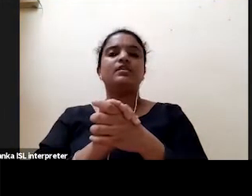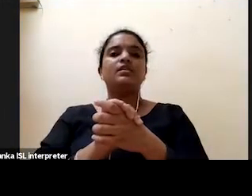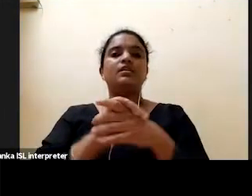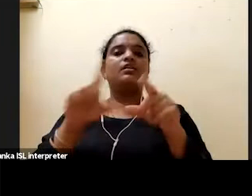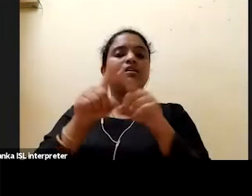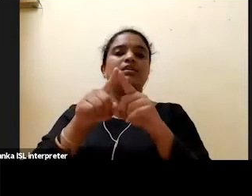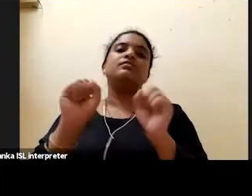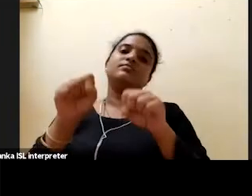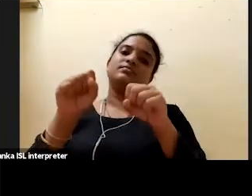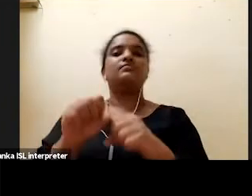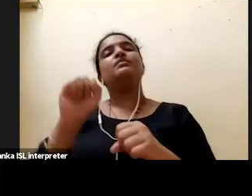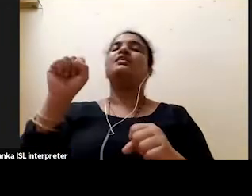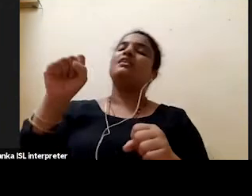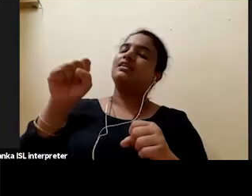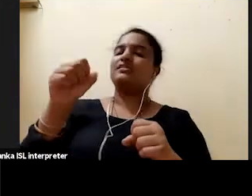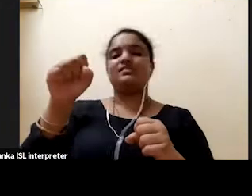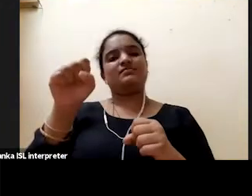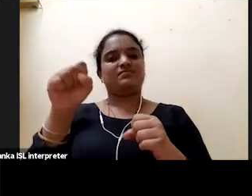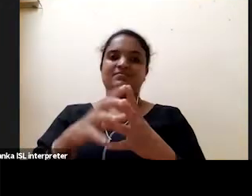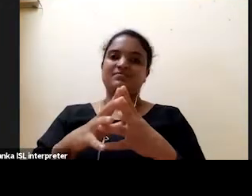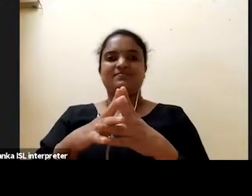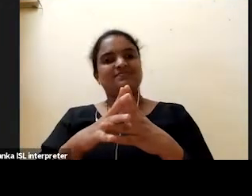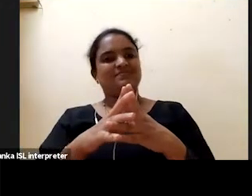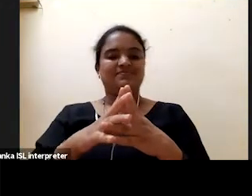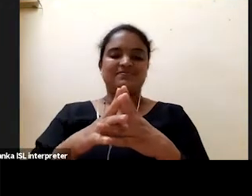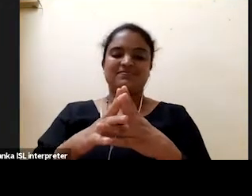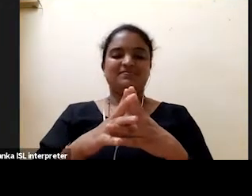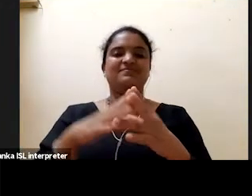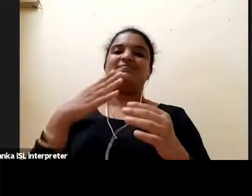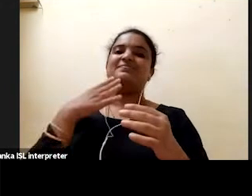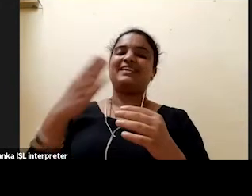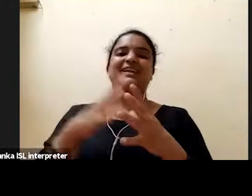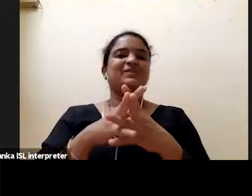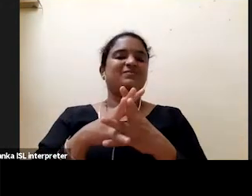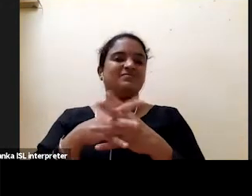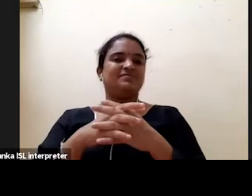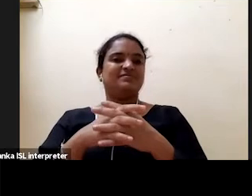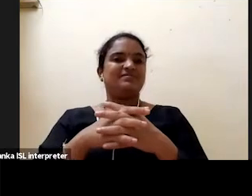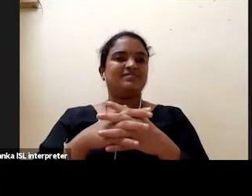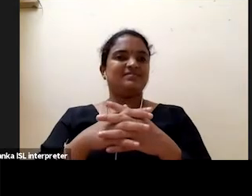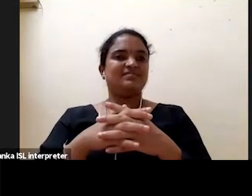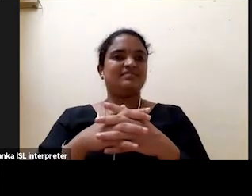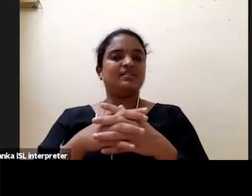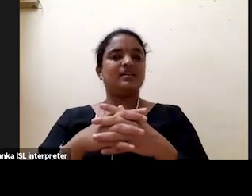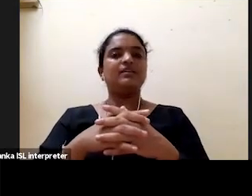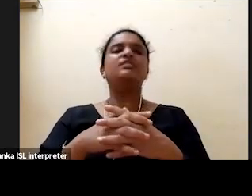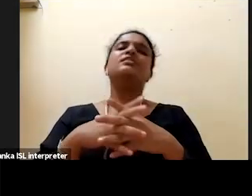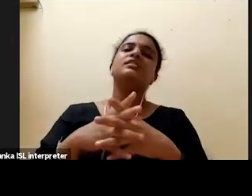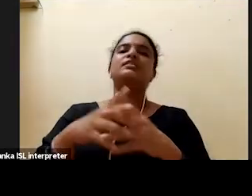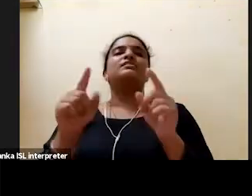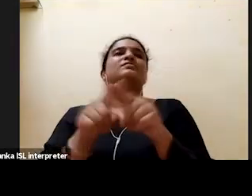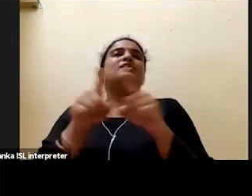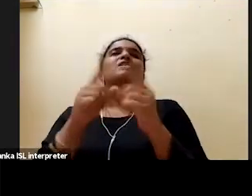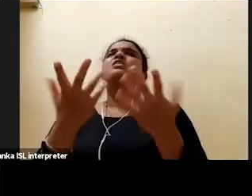I hope my speed is okay for you. Yeah, thanks. So let's